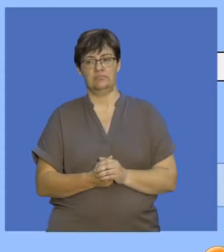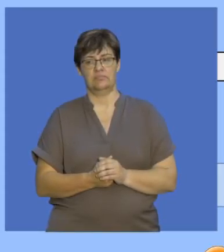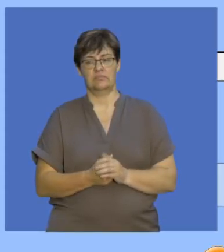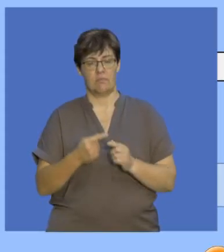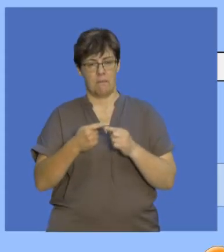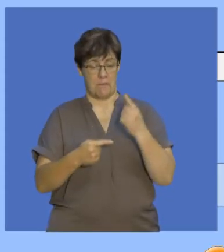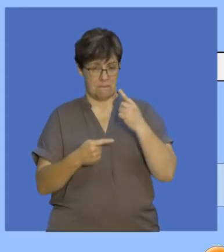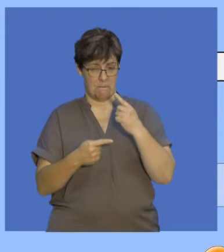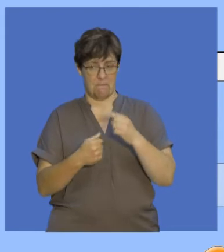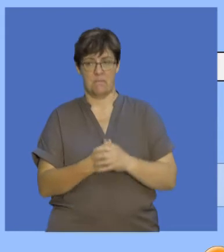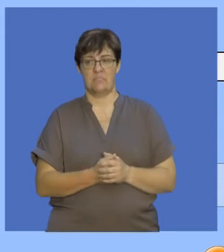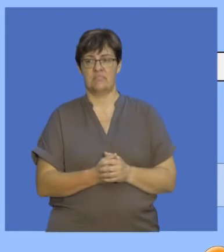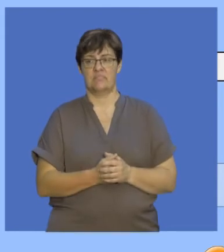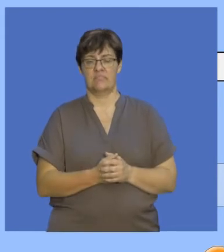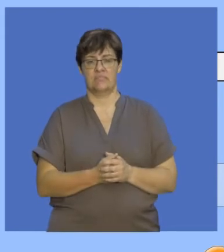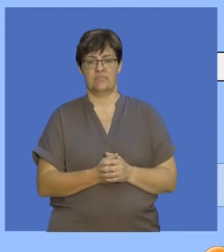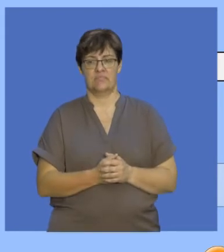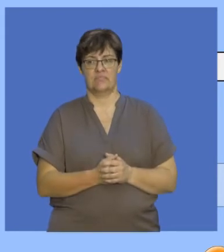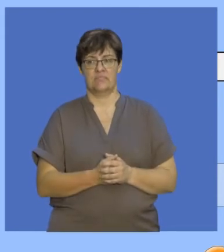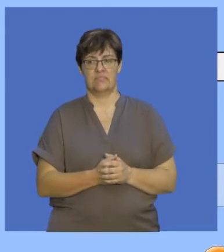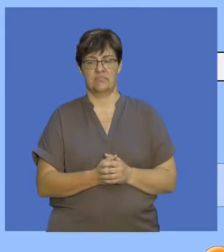break that circuit just for us to,